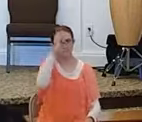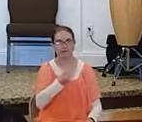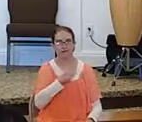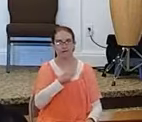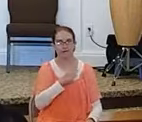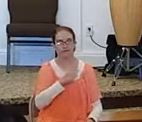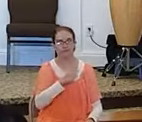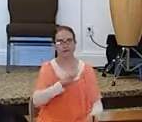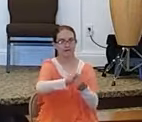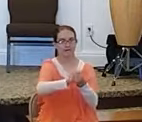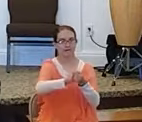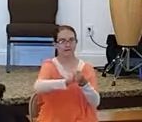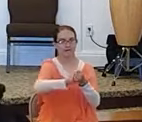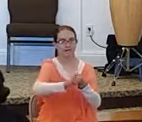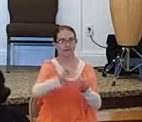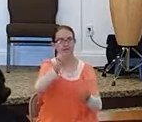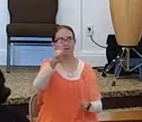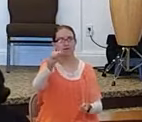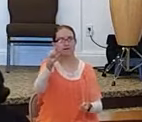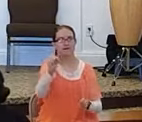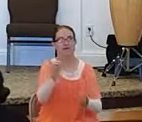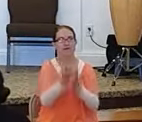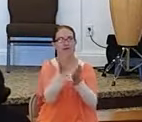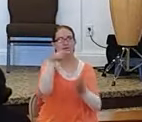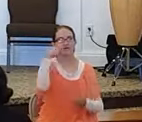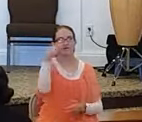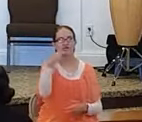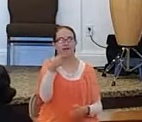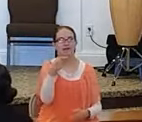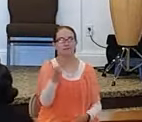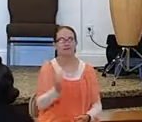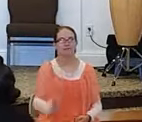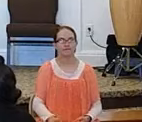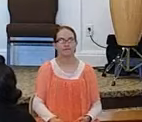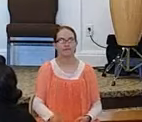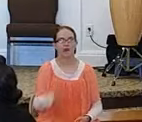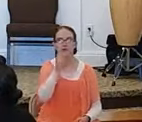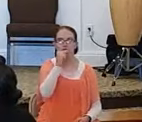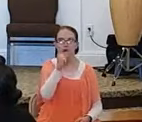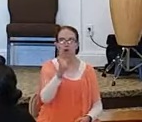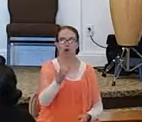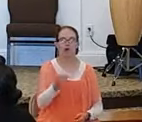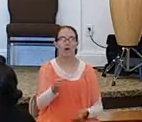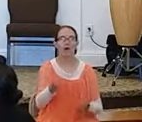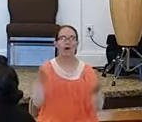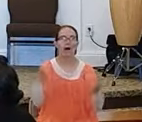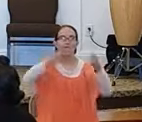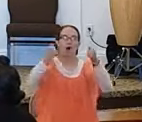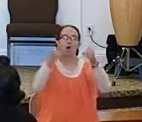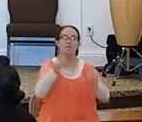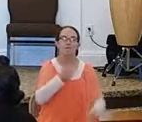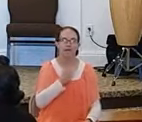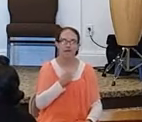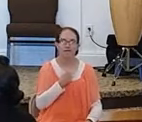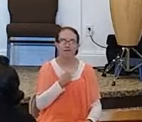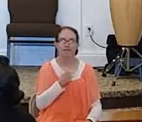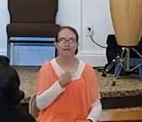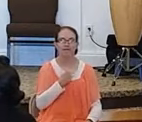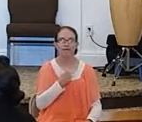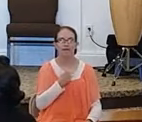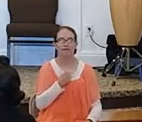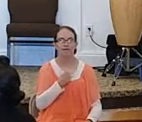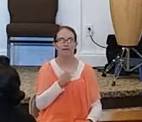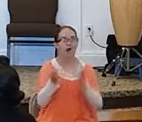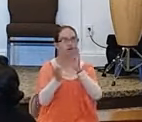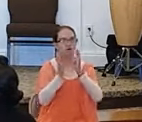were cleaning their nets, the Bible said. And he told them, I want you to follow me. And we're